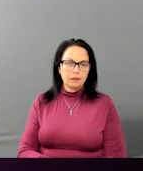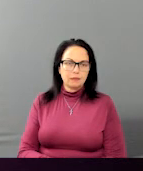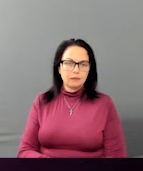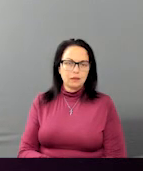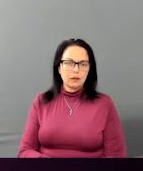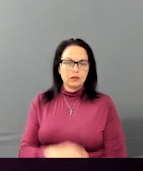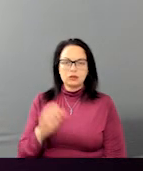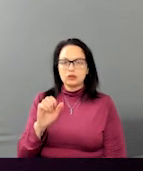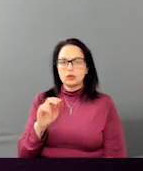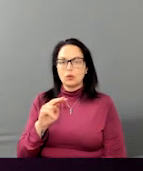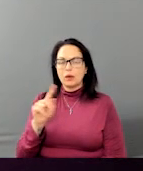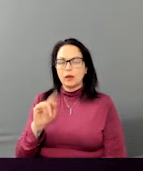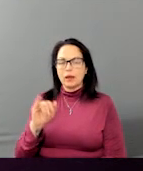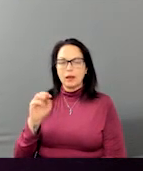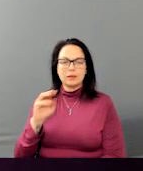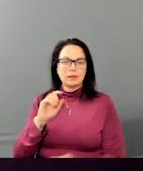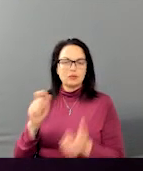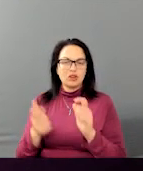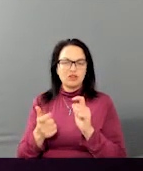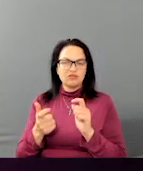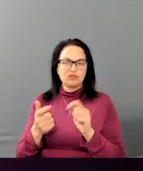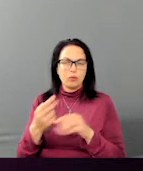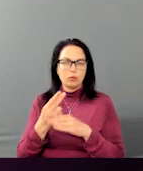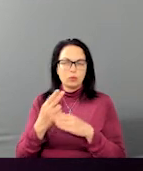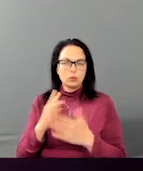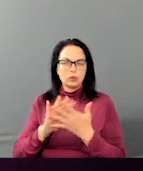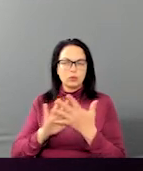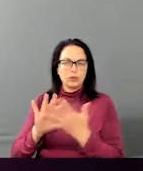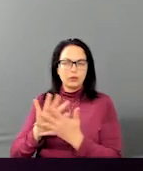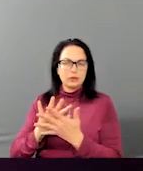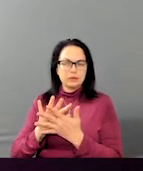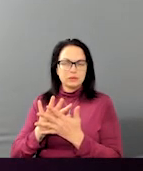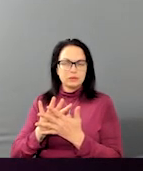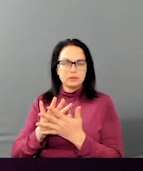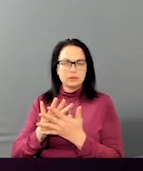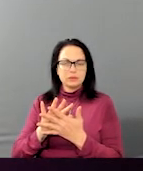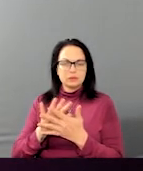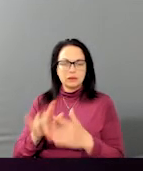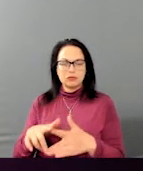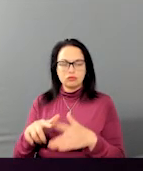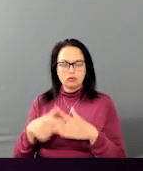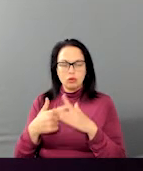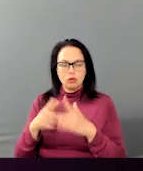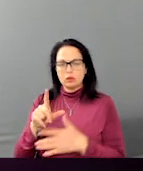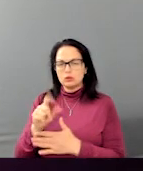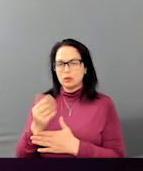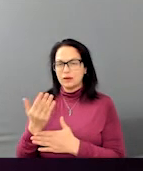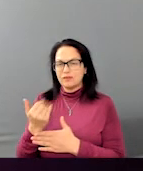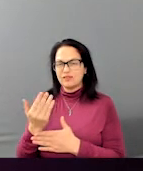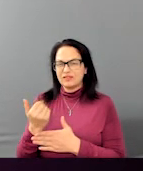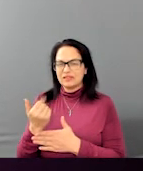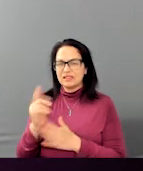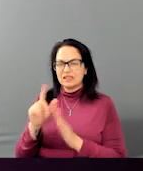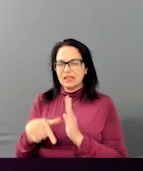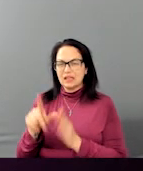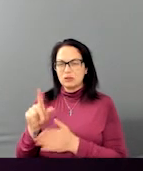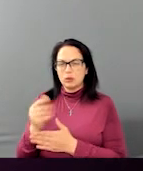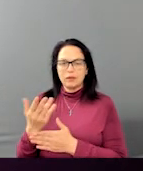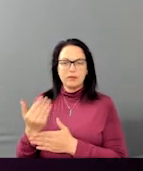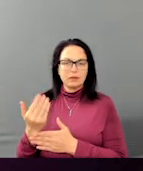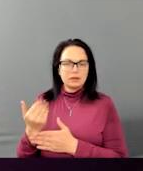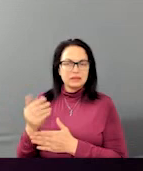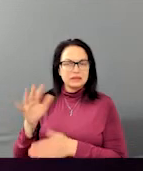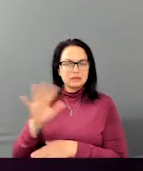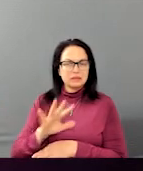the game for testing user interfaces. It came out back in 2015 or so, late 2015,